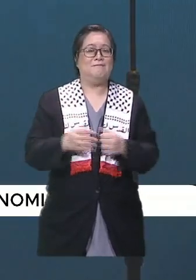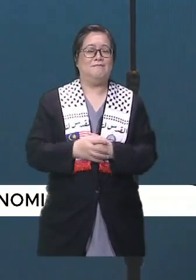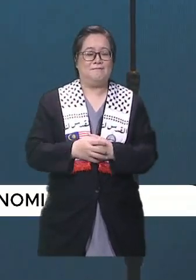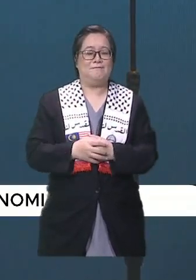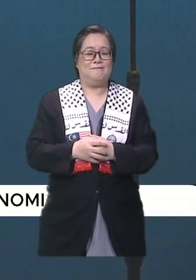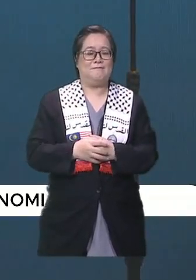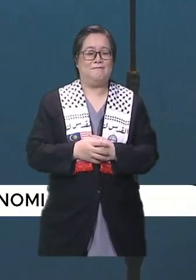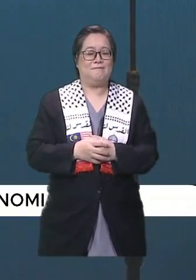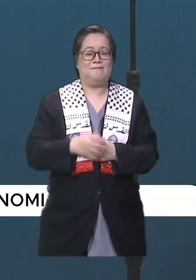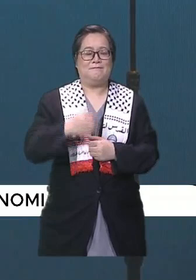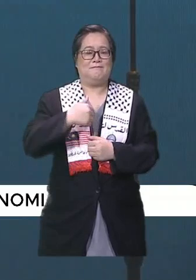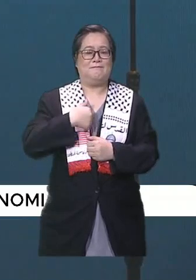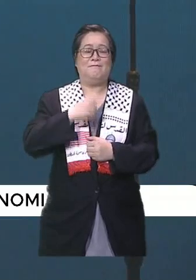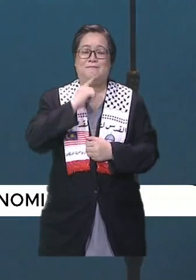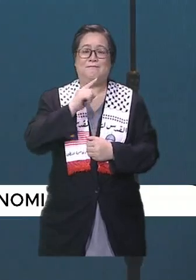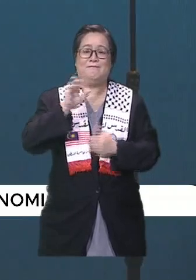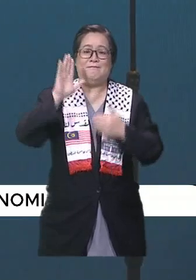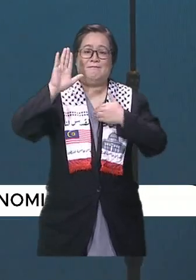I am sure,